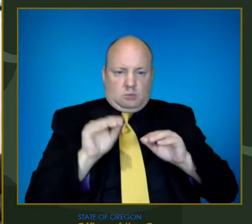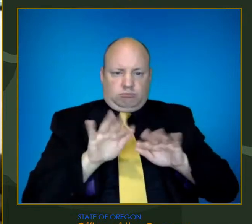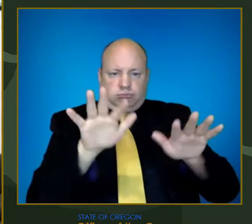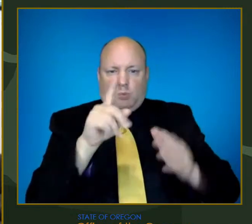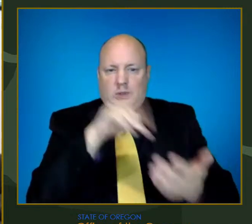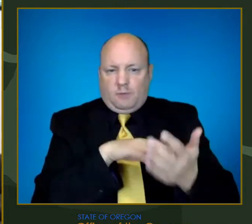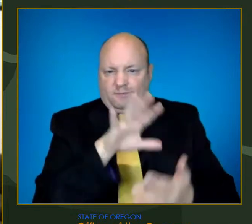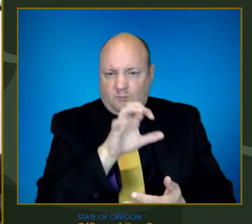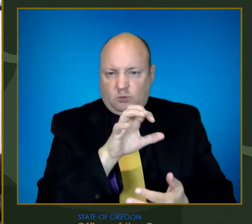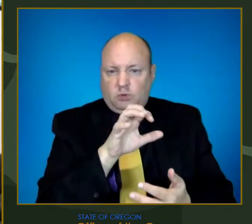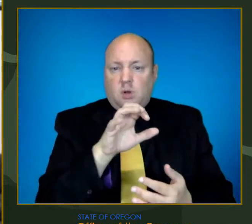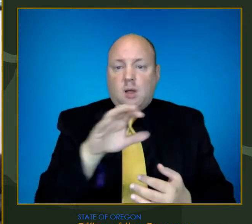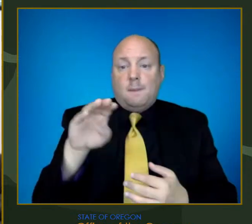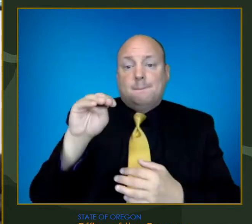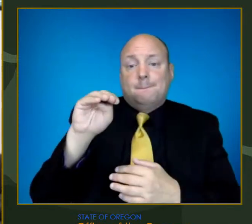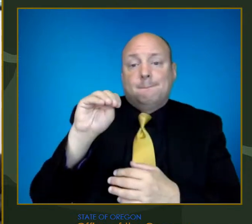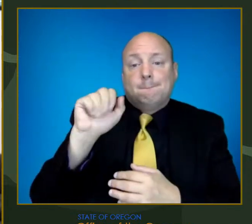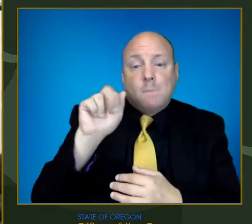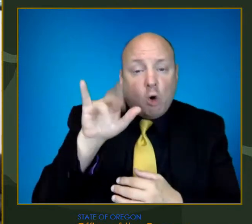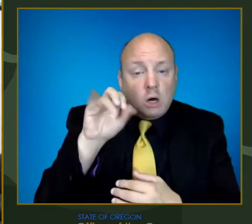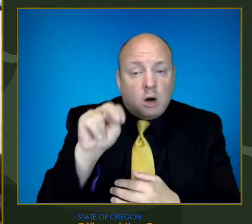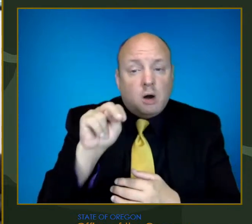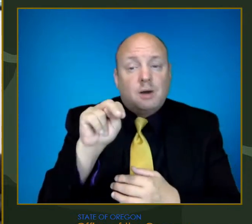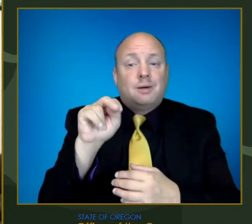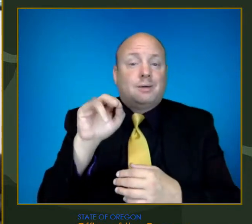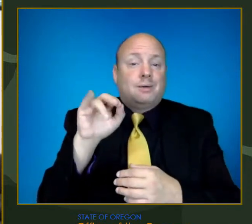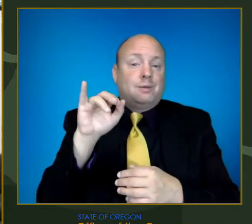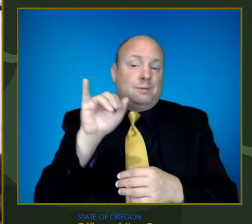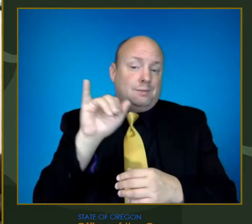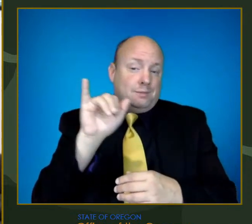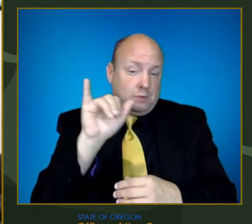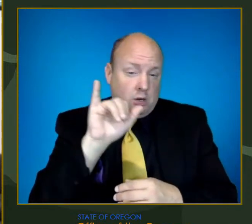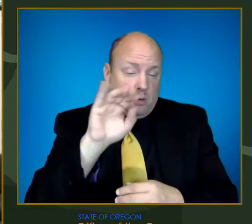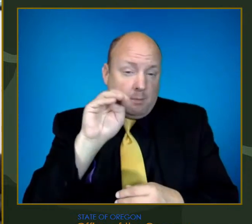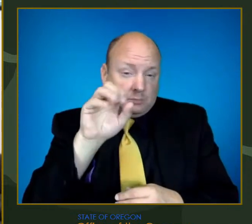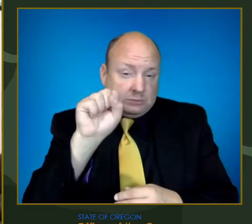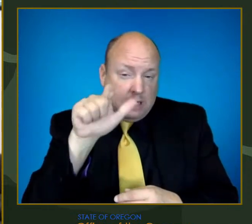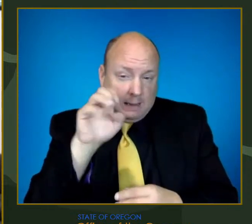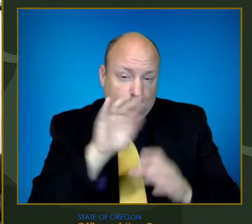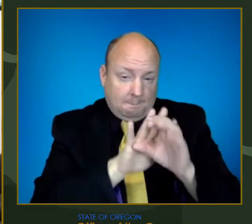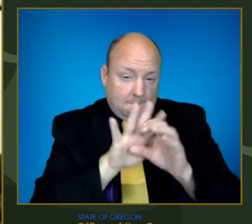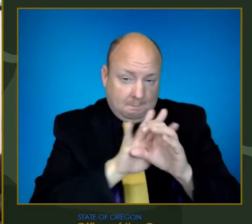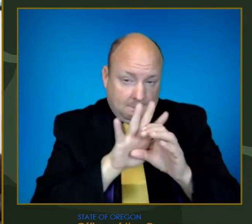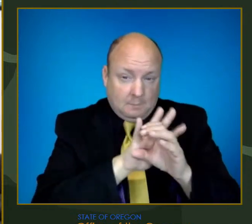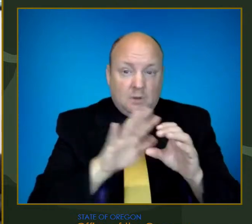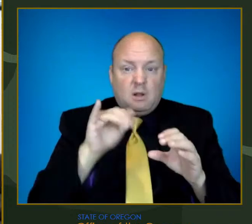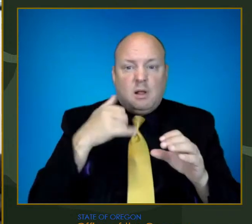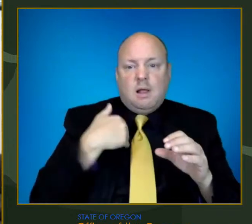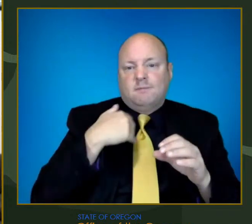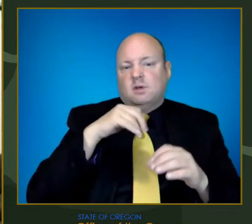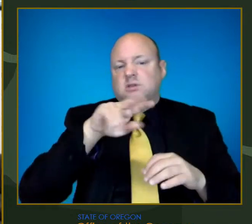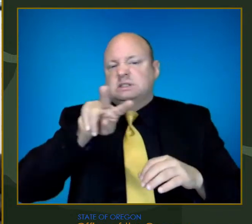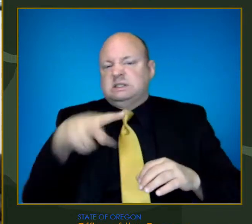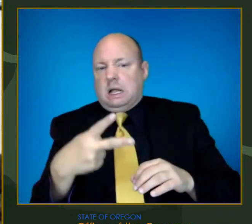and the Tri-County region will be prioritized for the second wave. Like healthcare workers, I'm grateful to our Guard members who